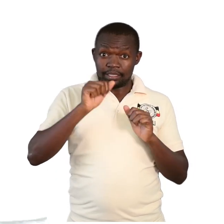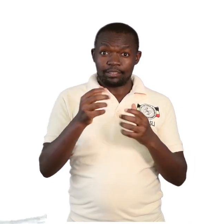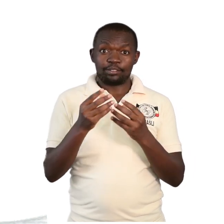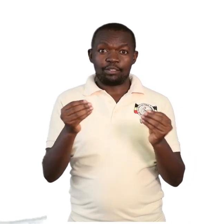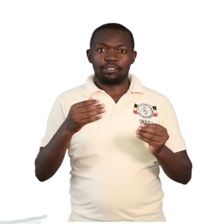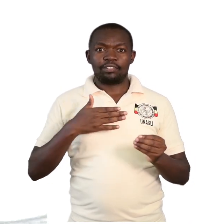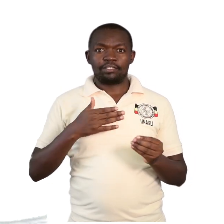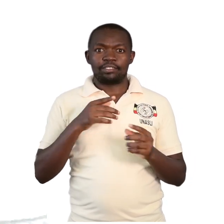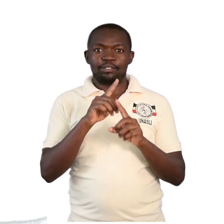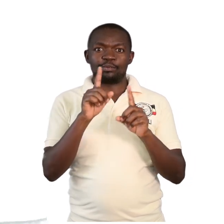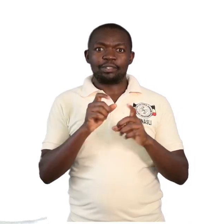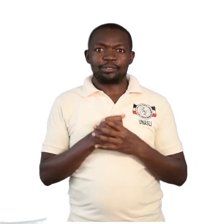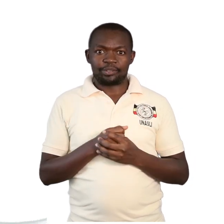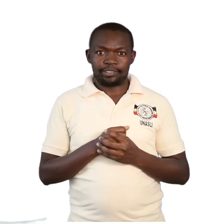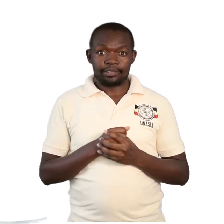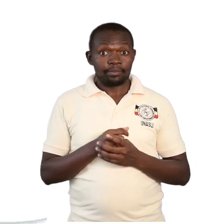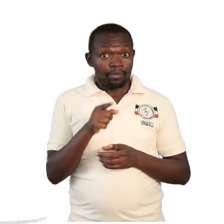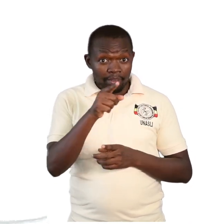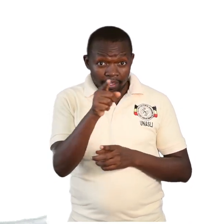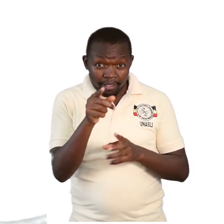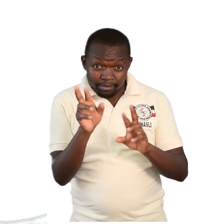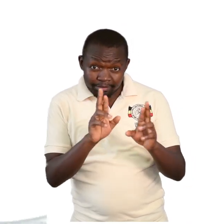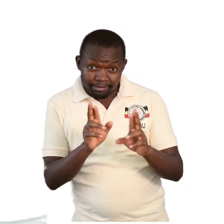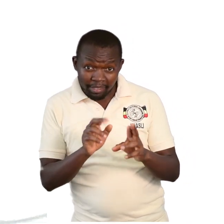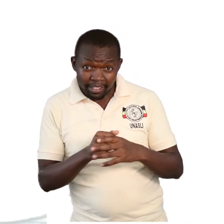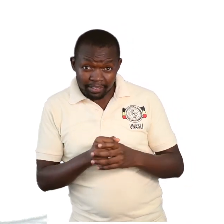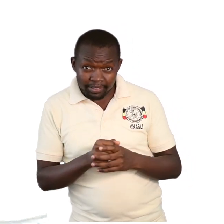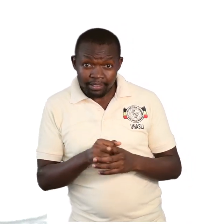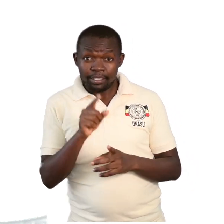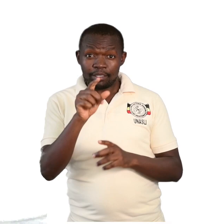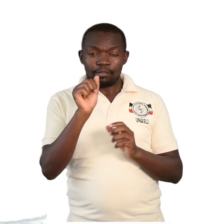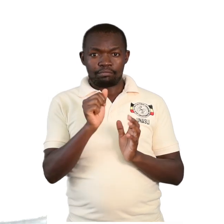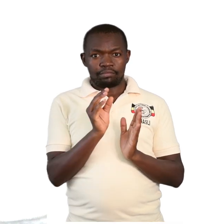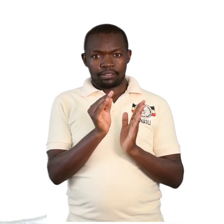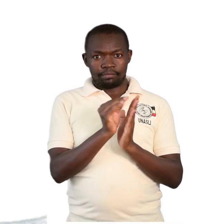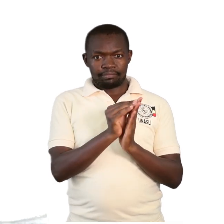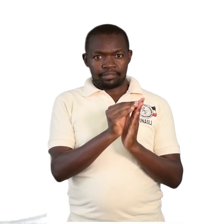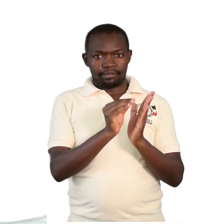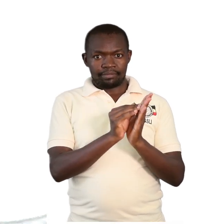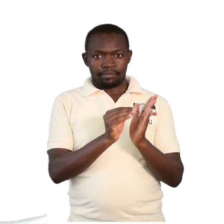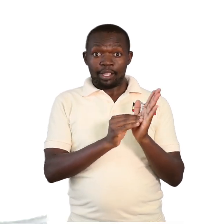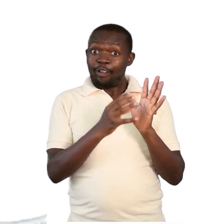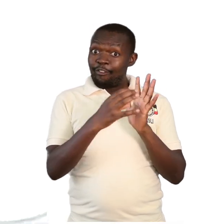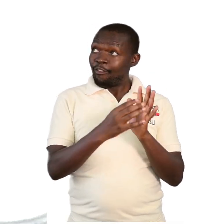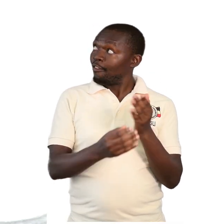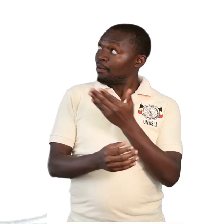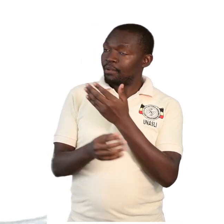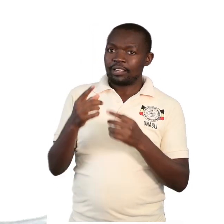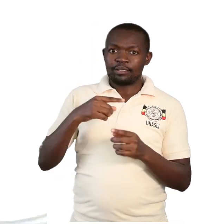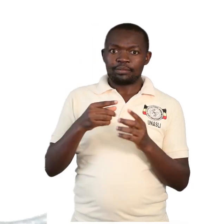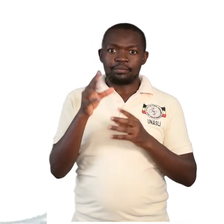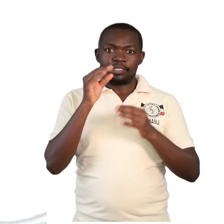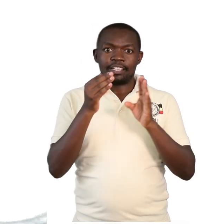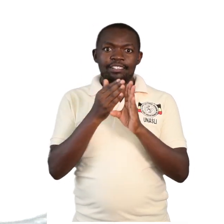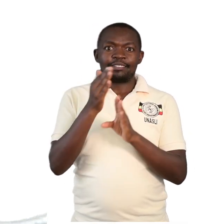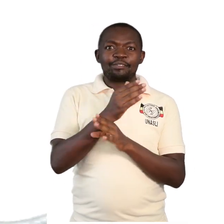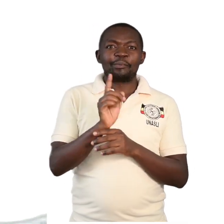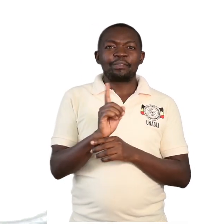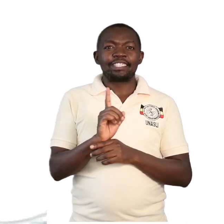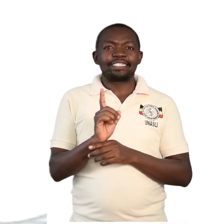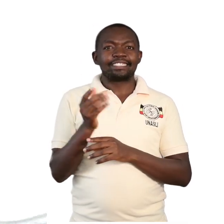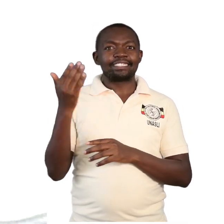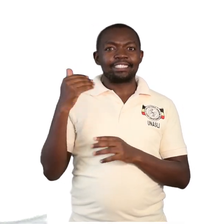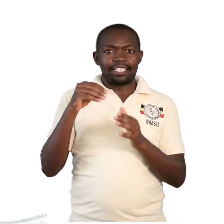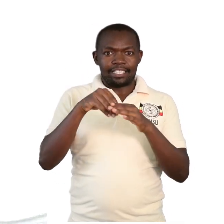question. Are you ready? Can you note down the formula that we learned a few minutes ago into your